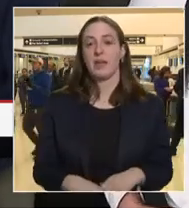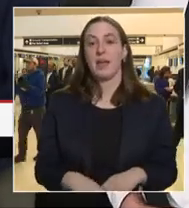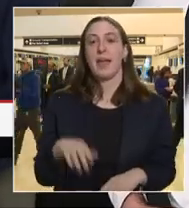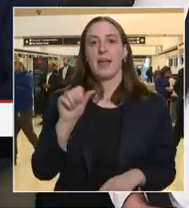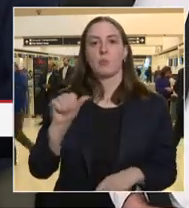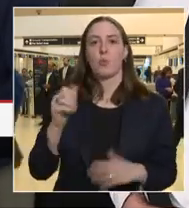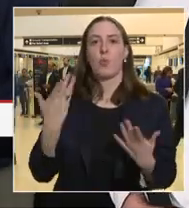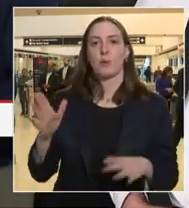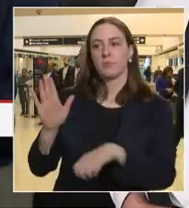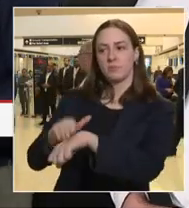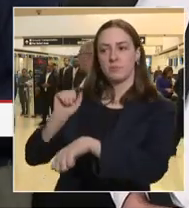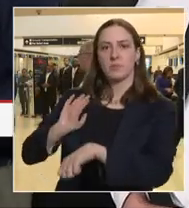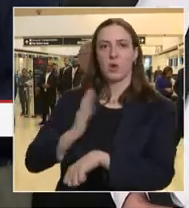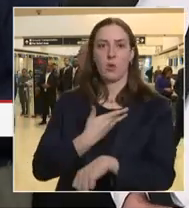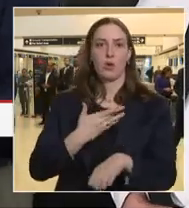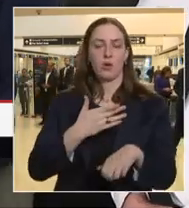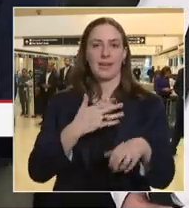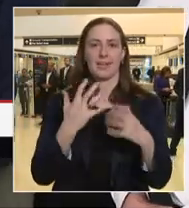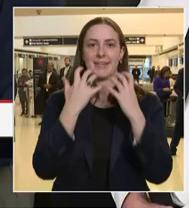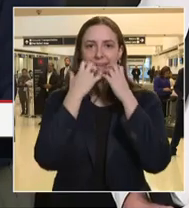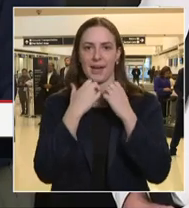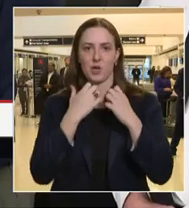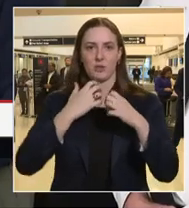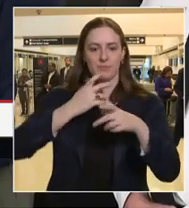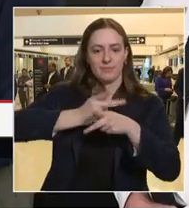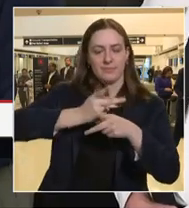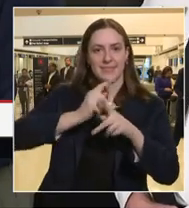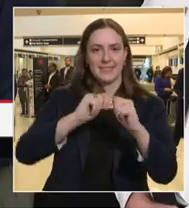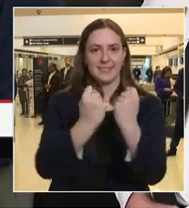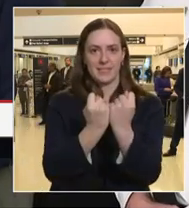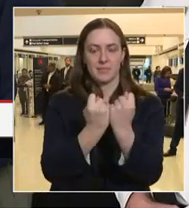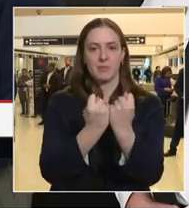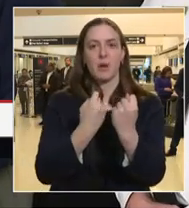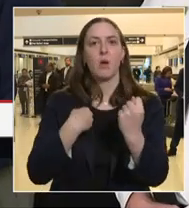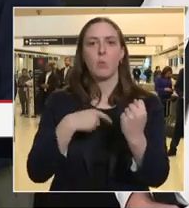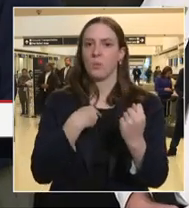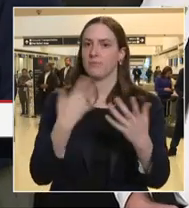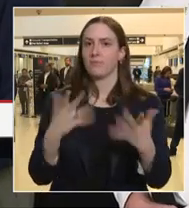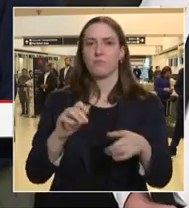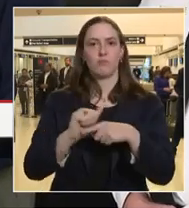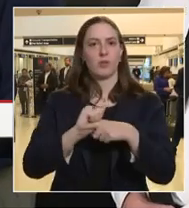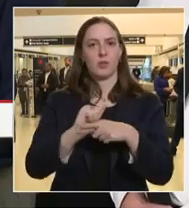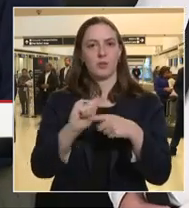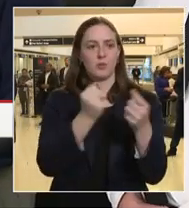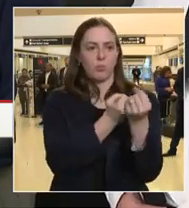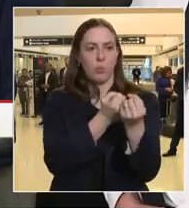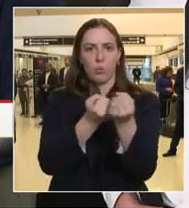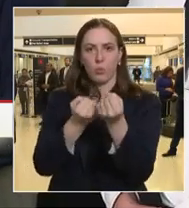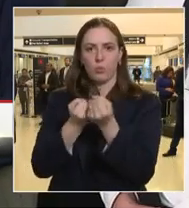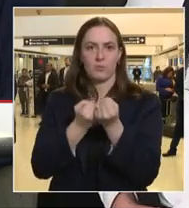team, and that's a group of specialists that are trained to support these types of responses.